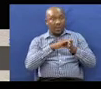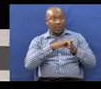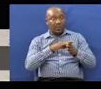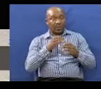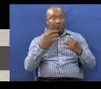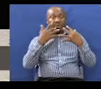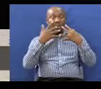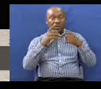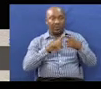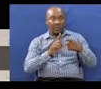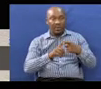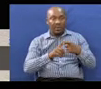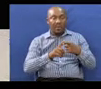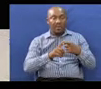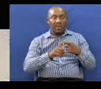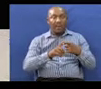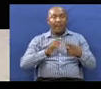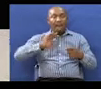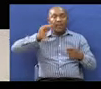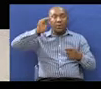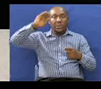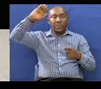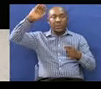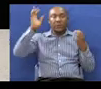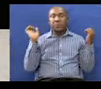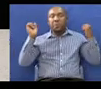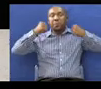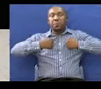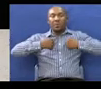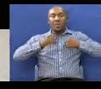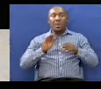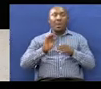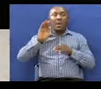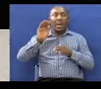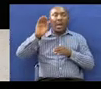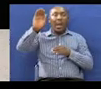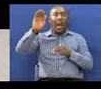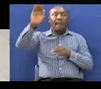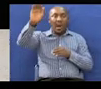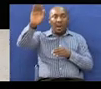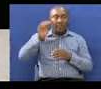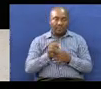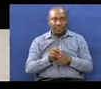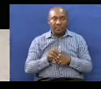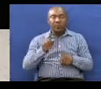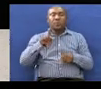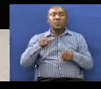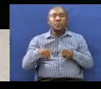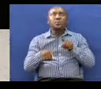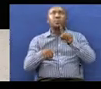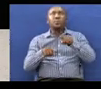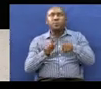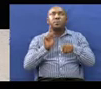Number one, oxygen is used by mountain climbers. It is used by mountain climbers. It